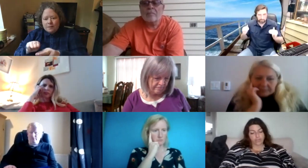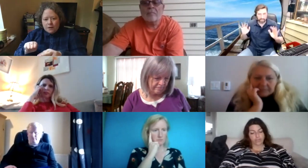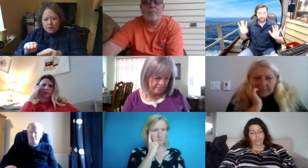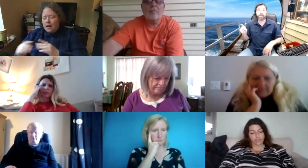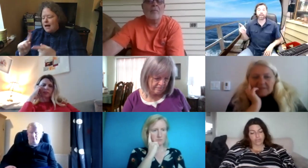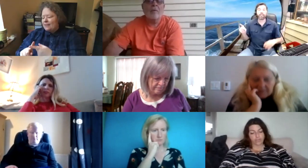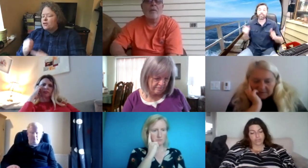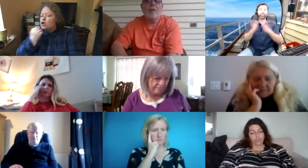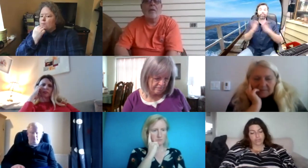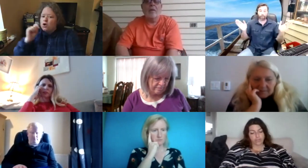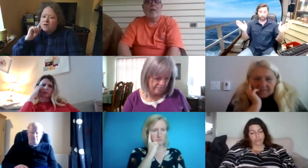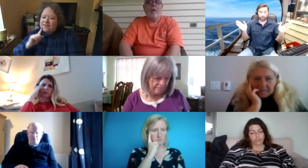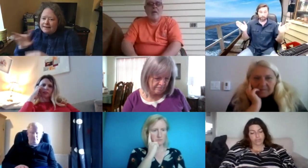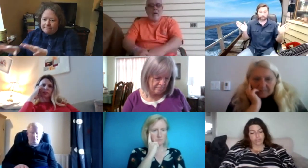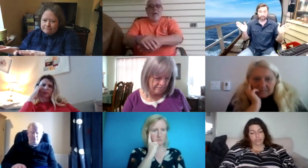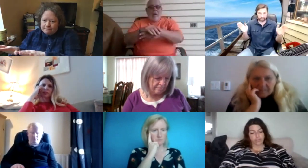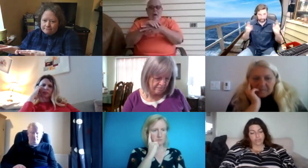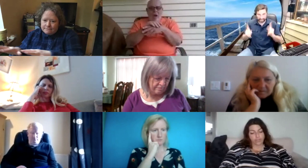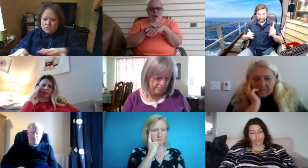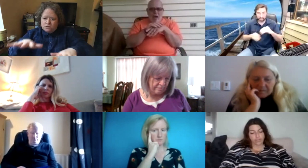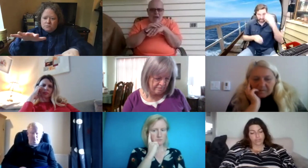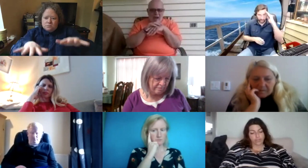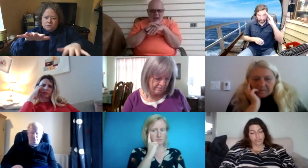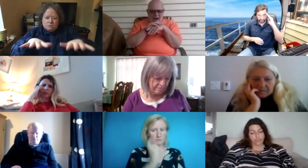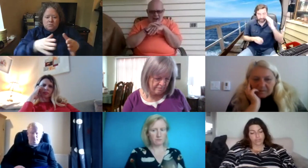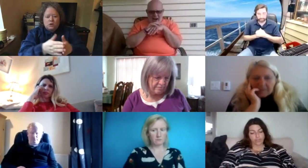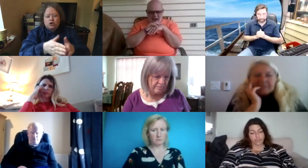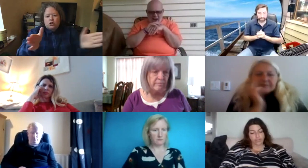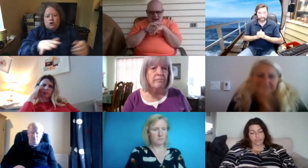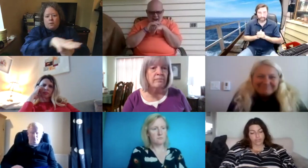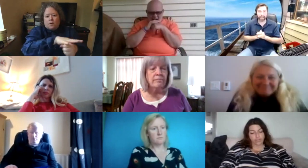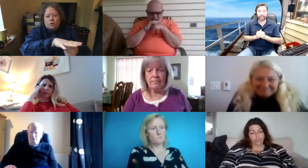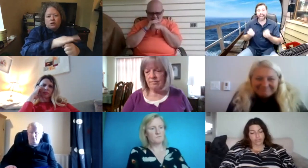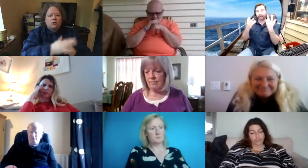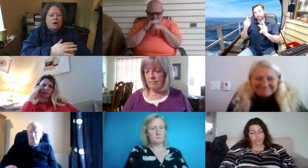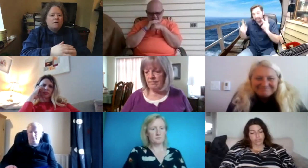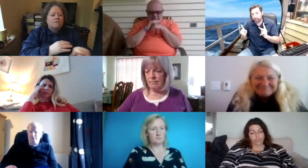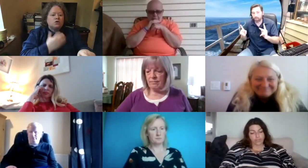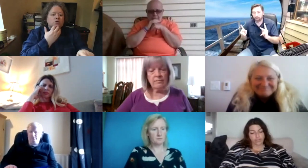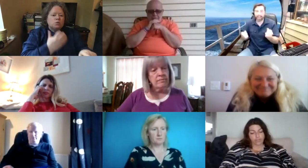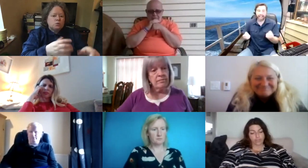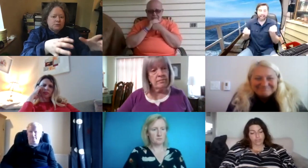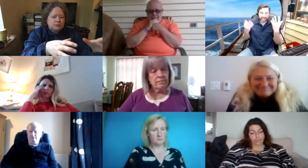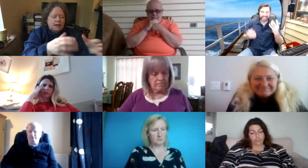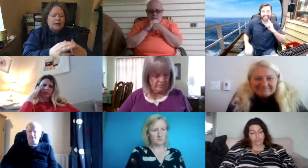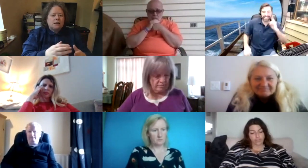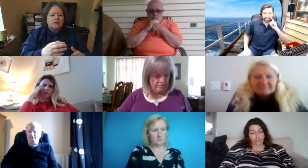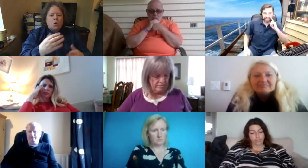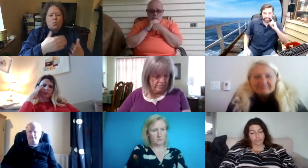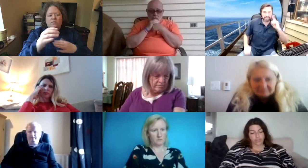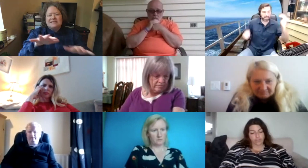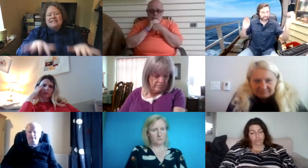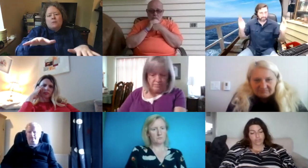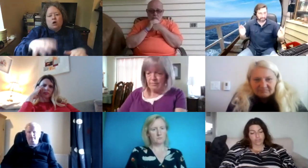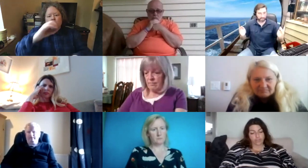population and the numbers of people and the numbers of death is equivalent to